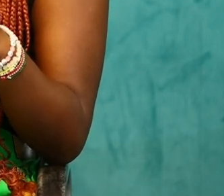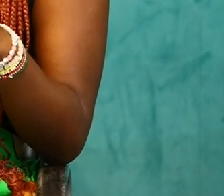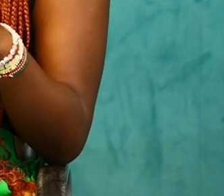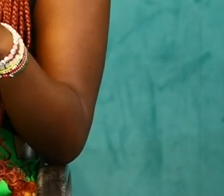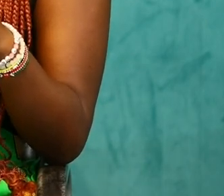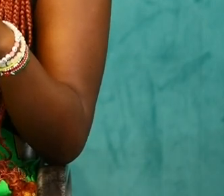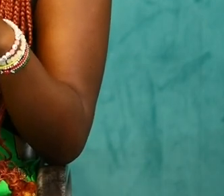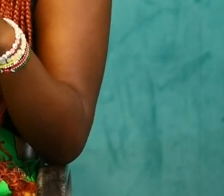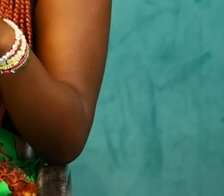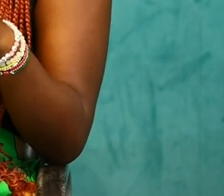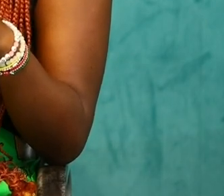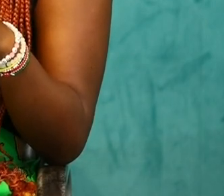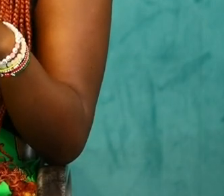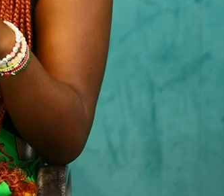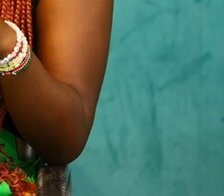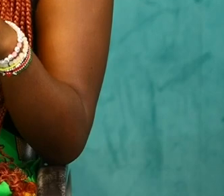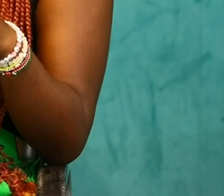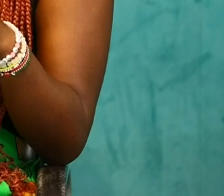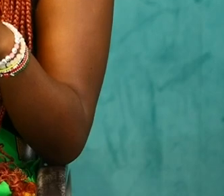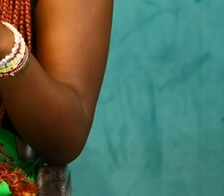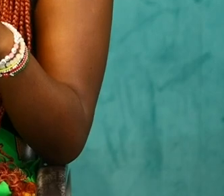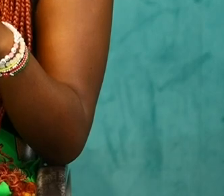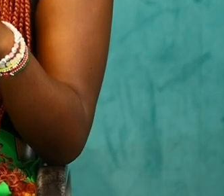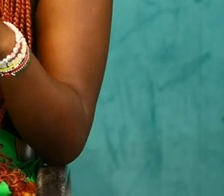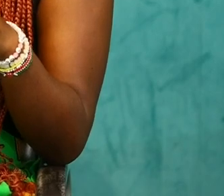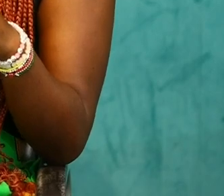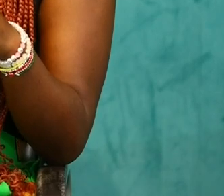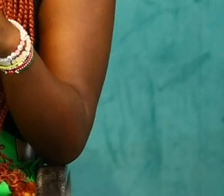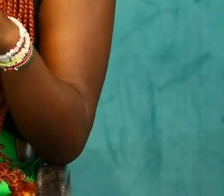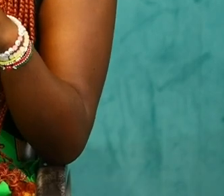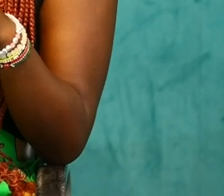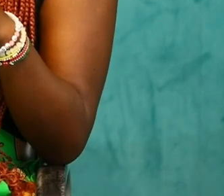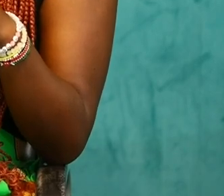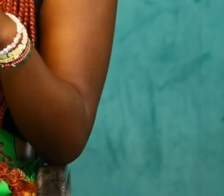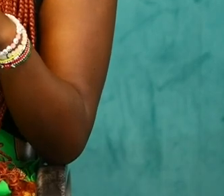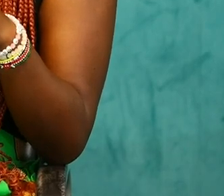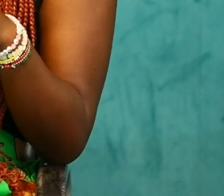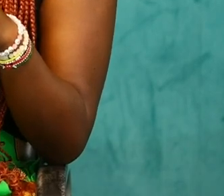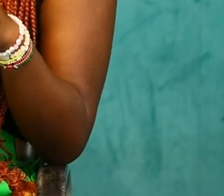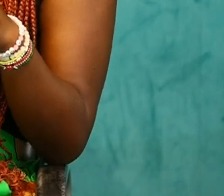God was, that he made a whole nation of people